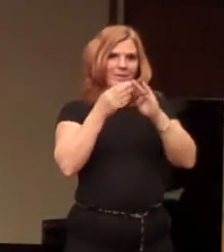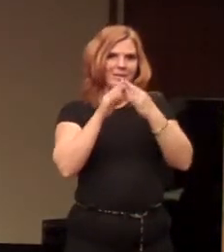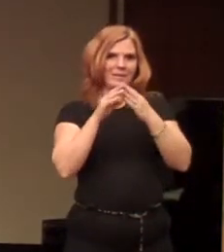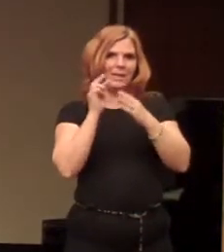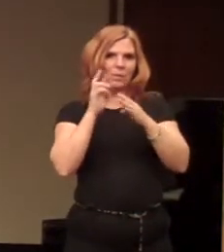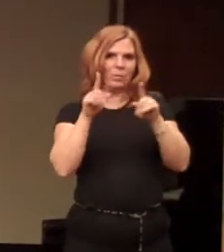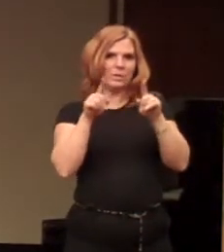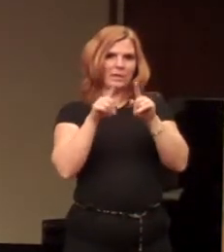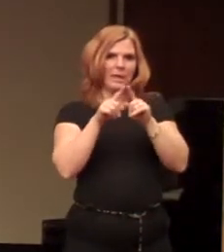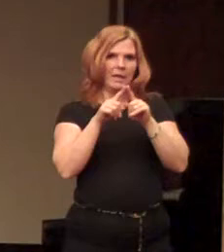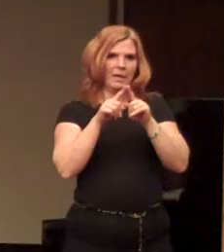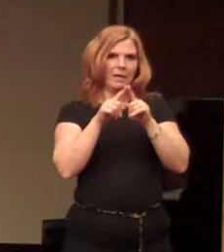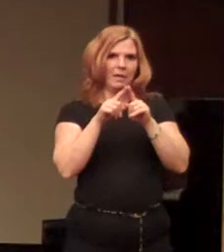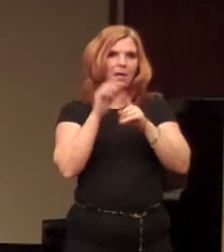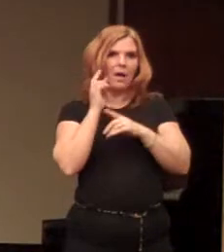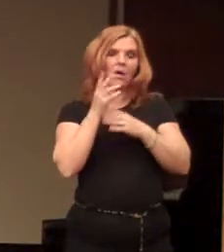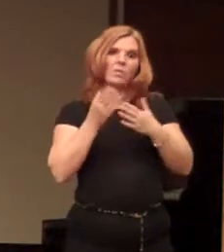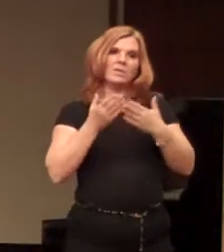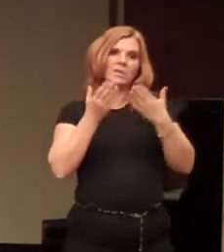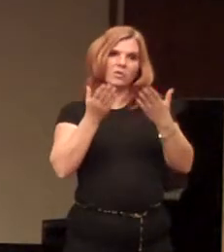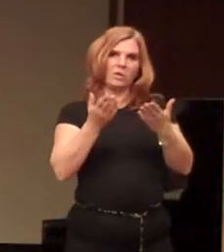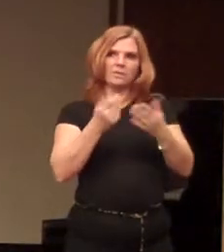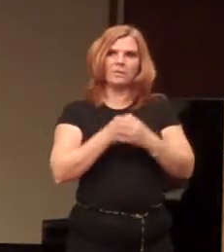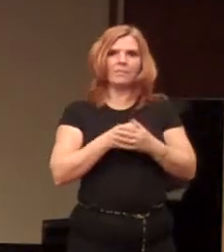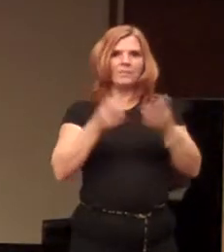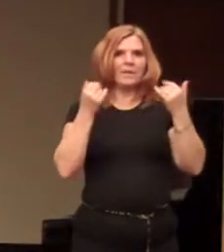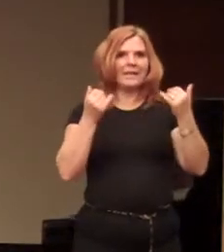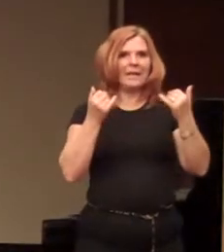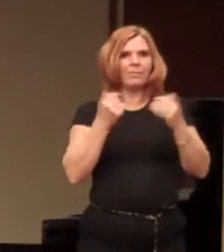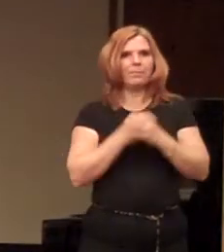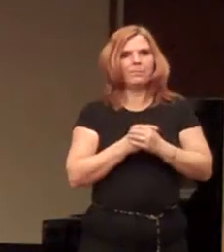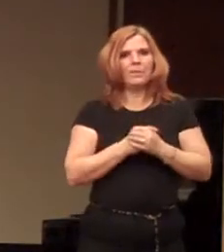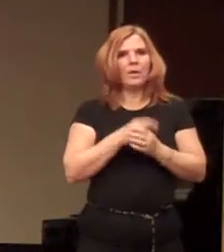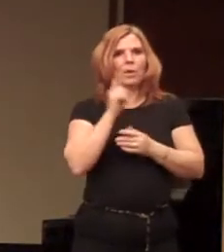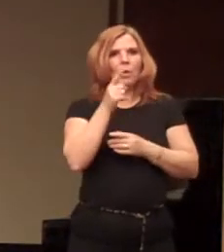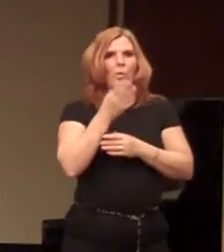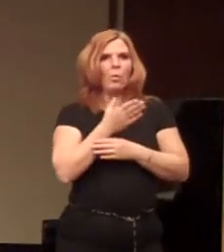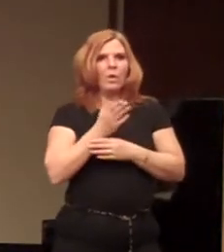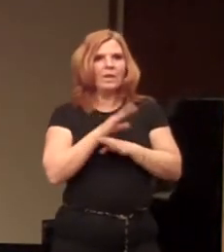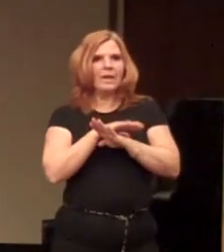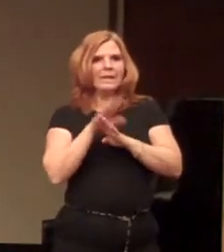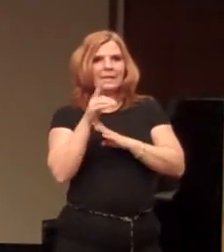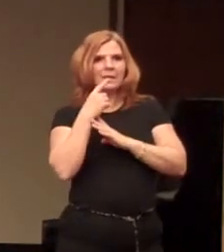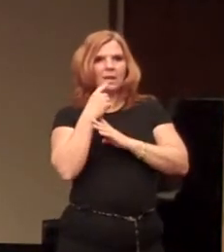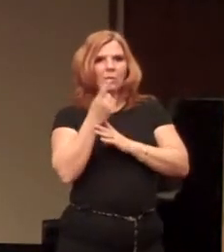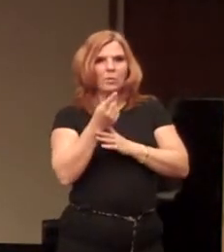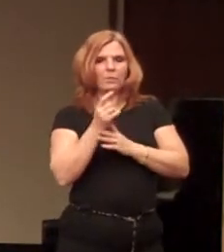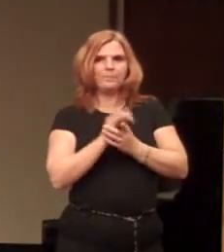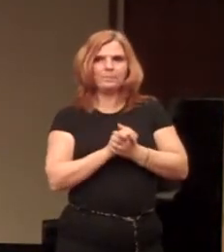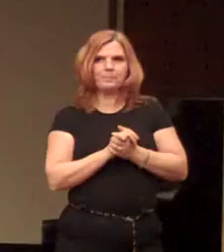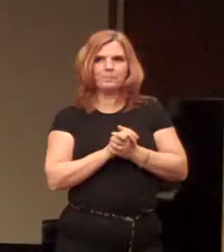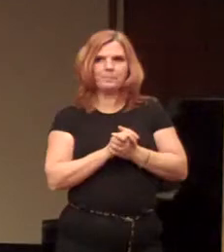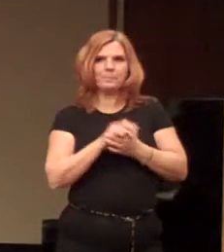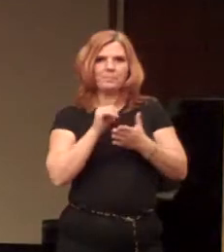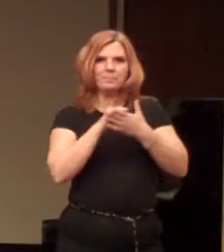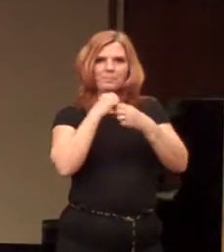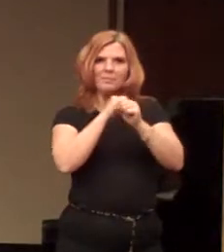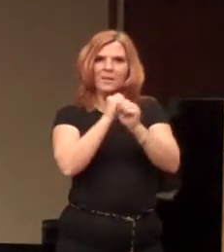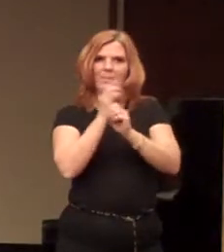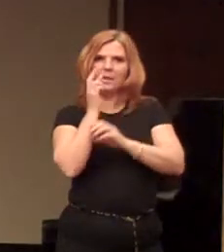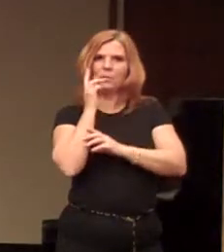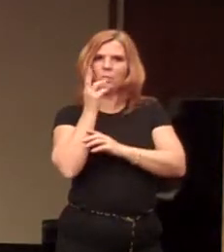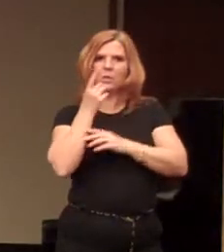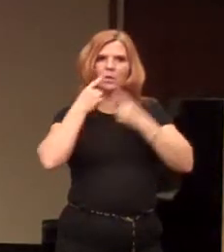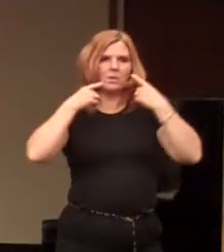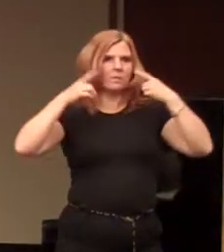was like, and then I would suggest that. Now, one thing I didn't mention tonight that made Wheeling as